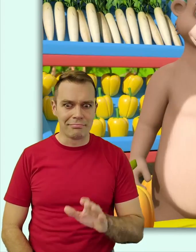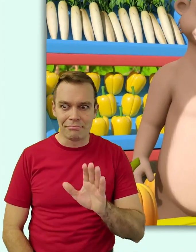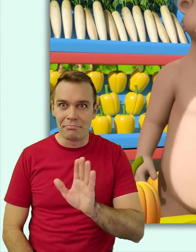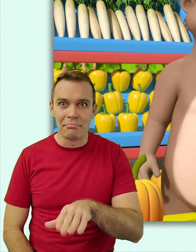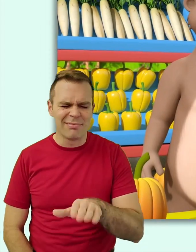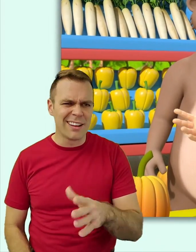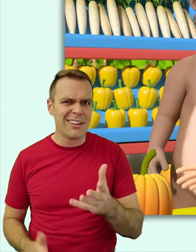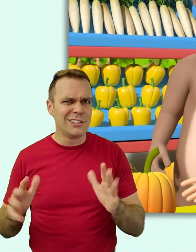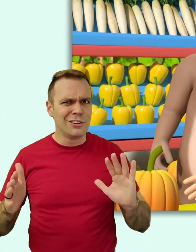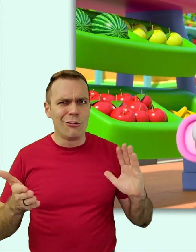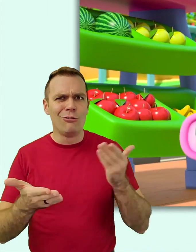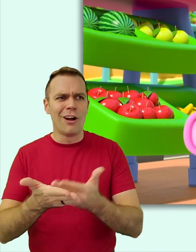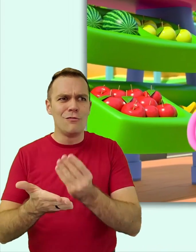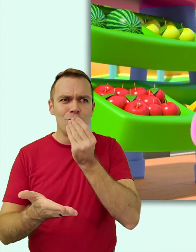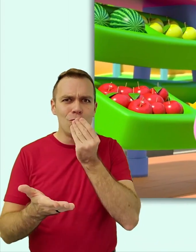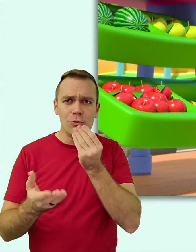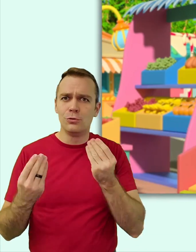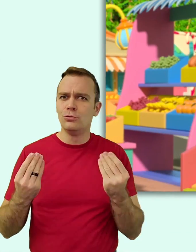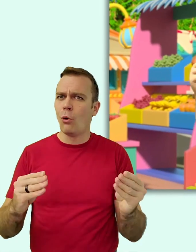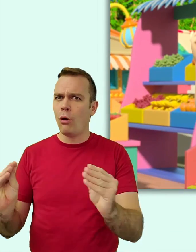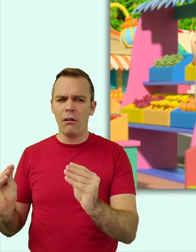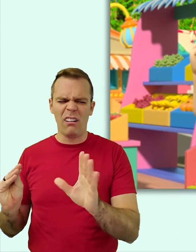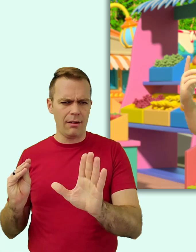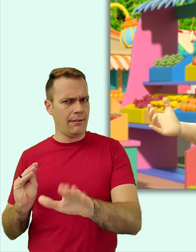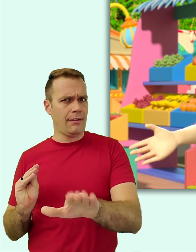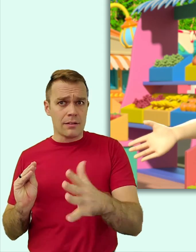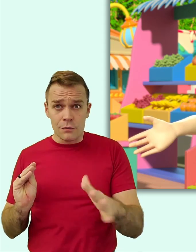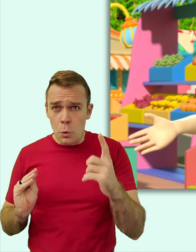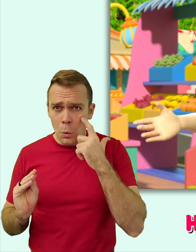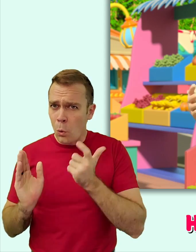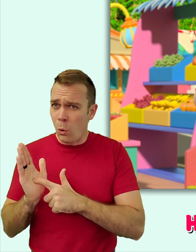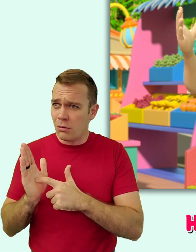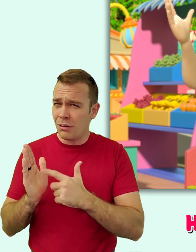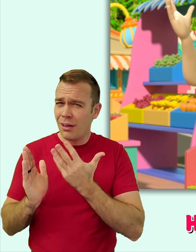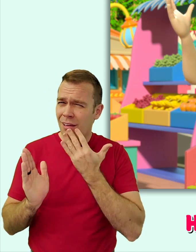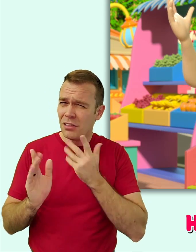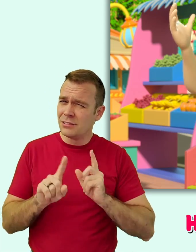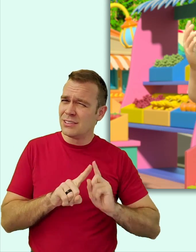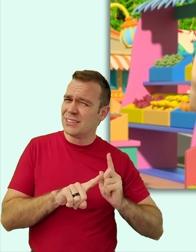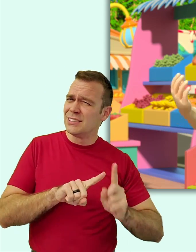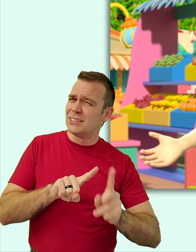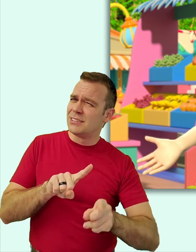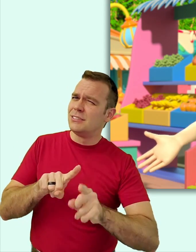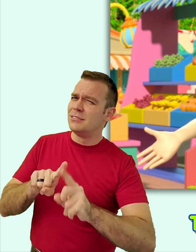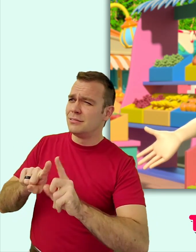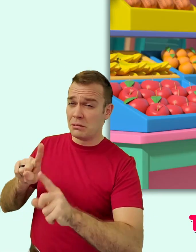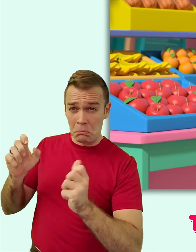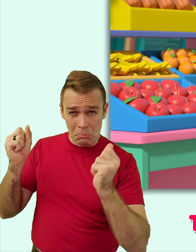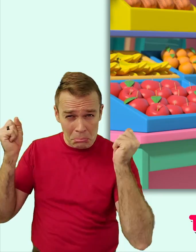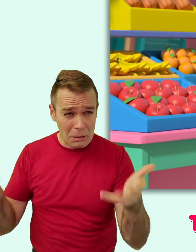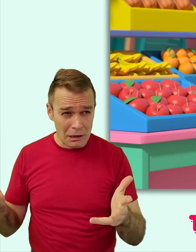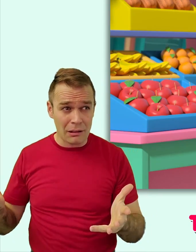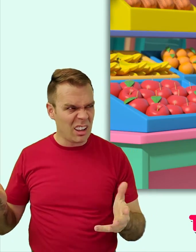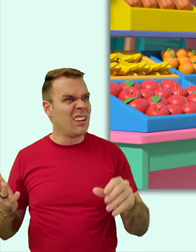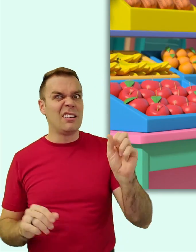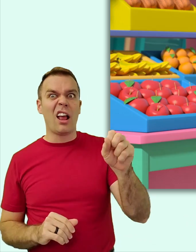Well, here we are at the supermarket. Hey guys, have you ever noticed how many amazing colors there are in the world? There are